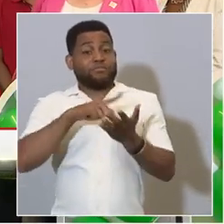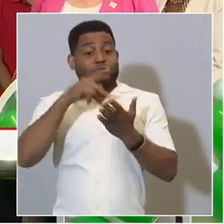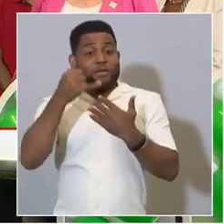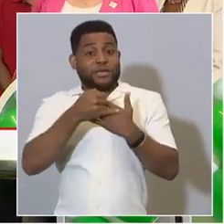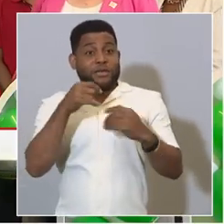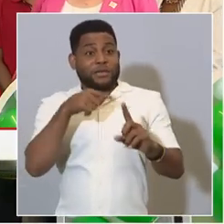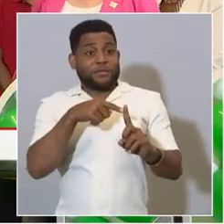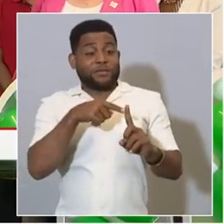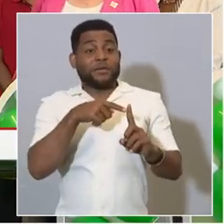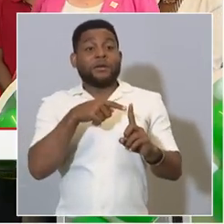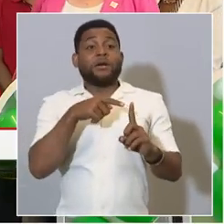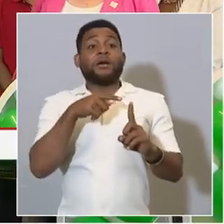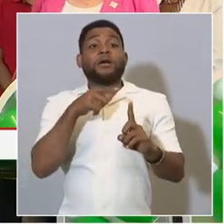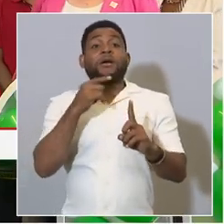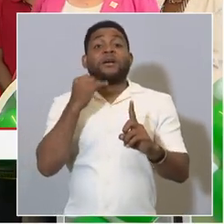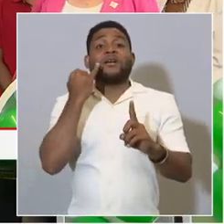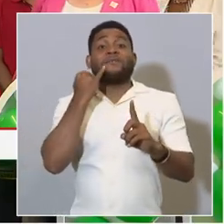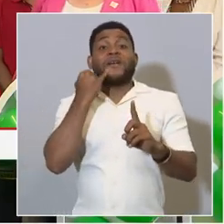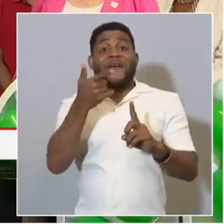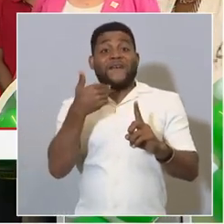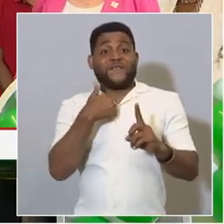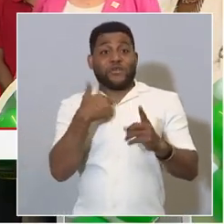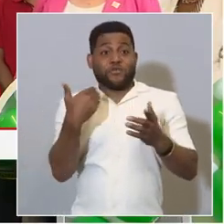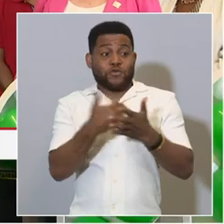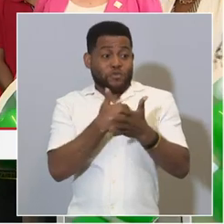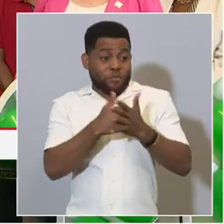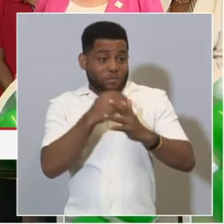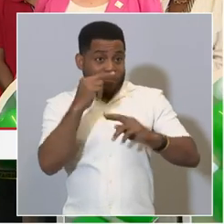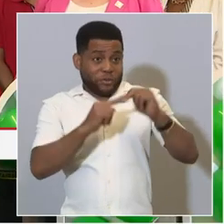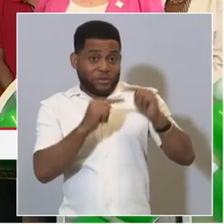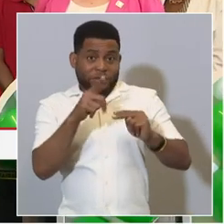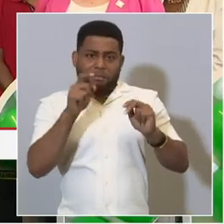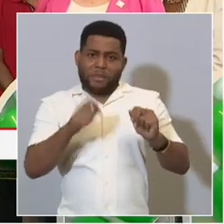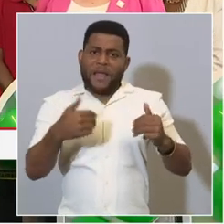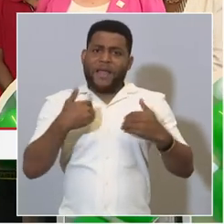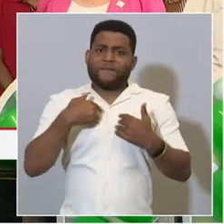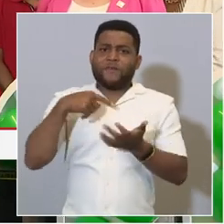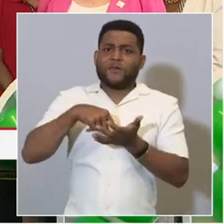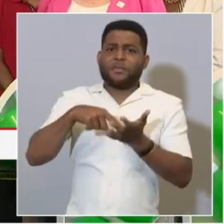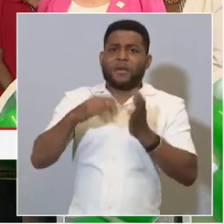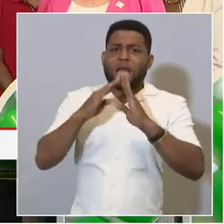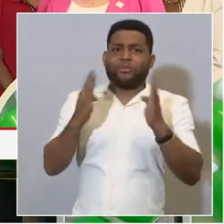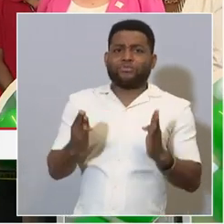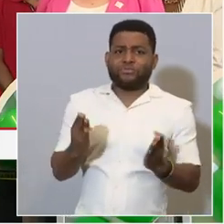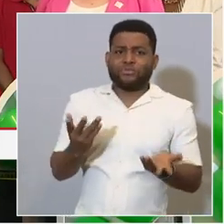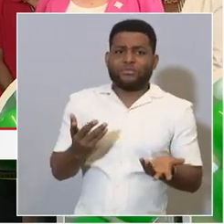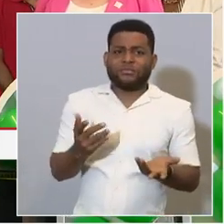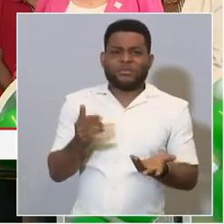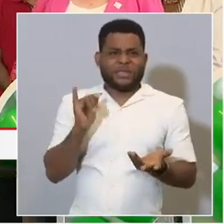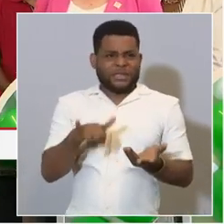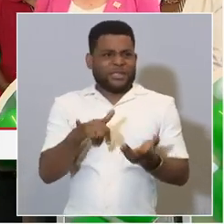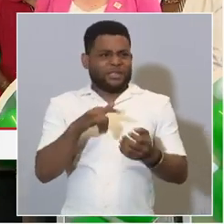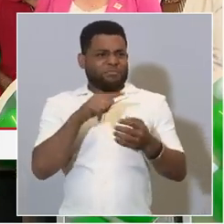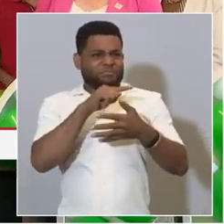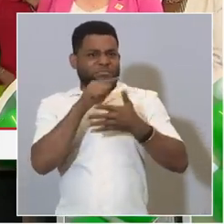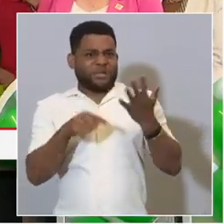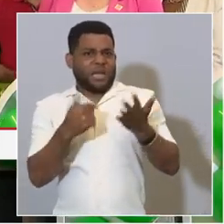housing that's part of that as well. All of this makes us leaders in the nation in producing affordable housing.